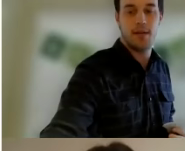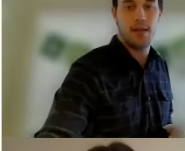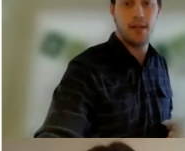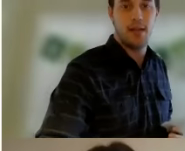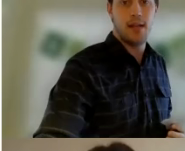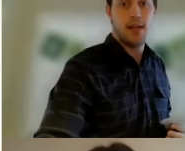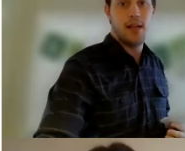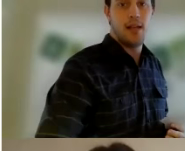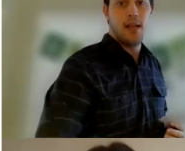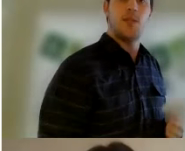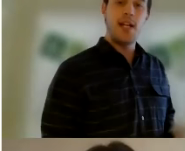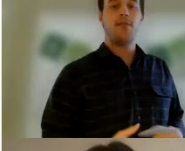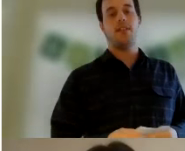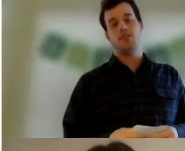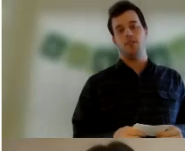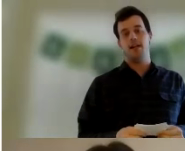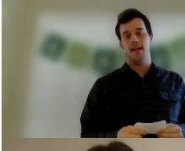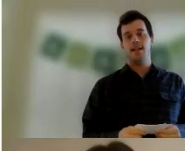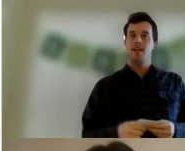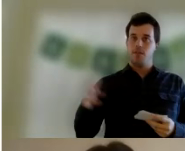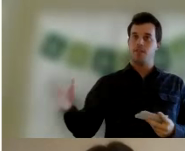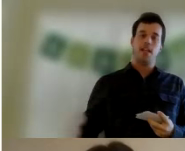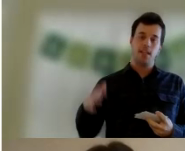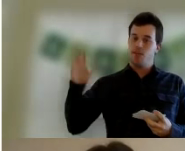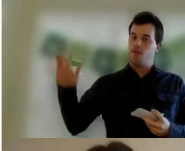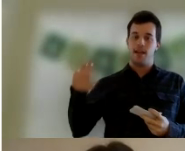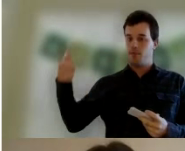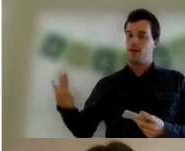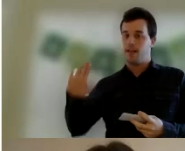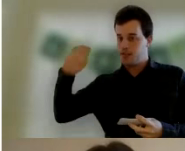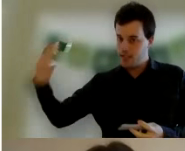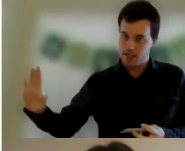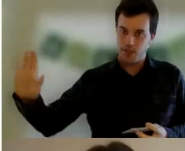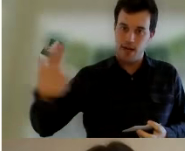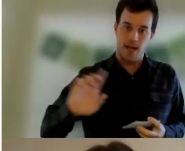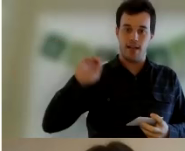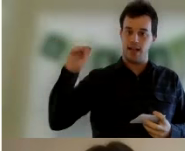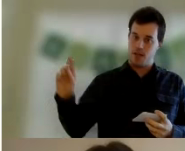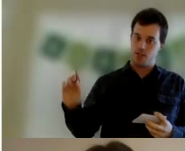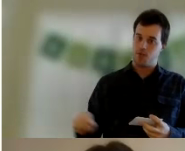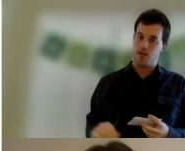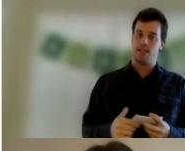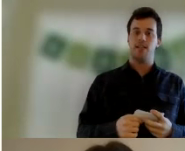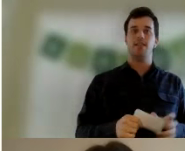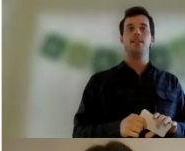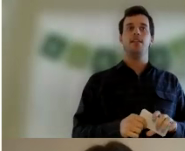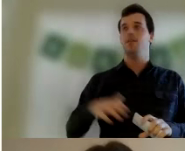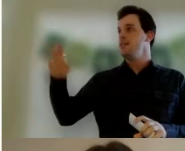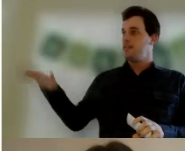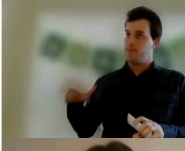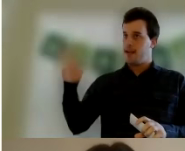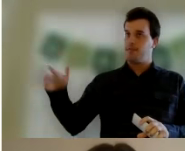with it. Speaking of the digital divide, you're seeing, that everywhere there's a touch screen, like at restaurants,